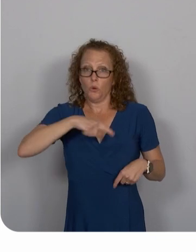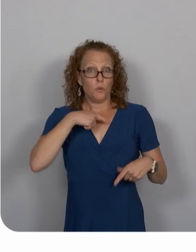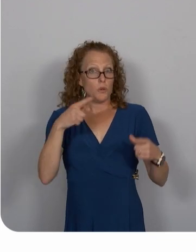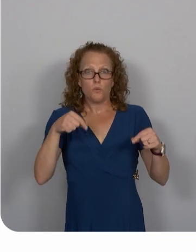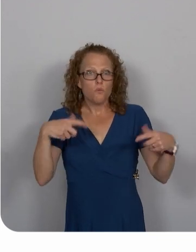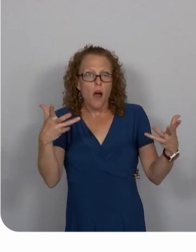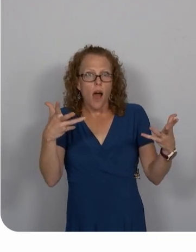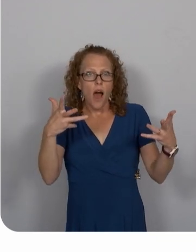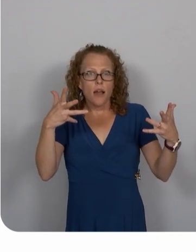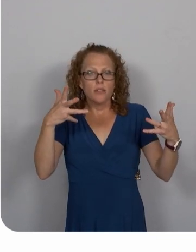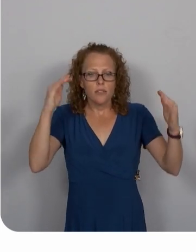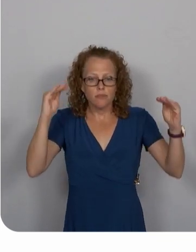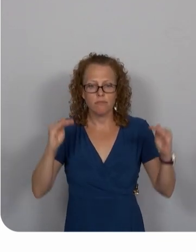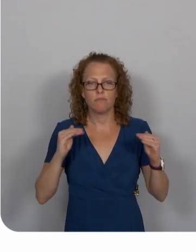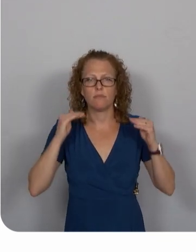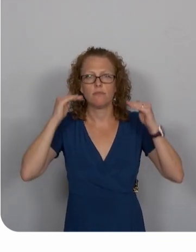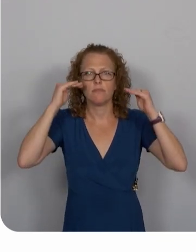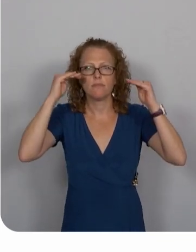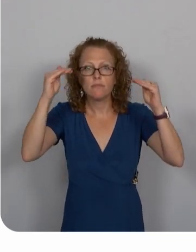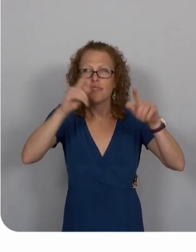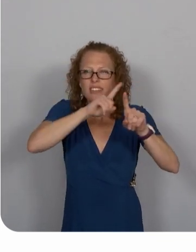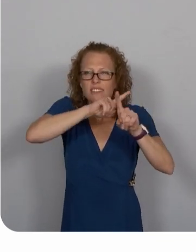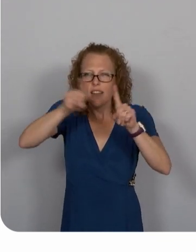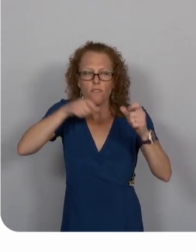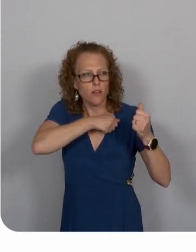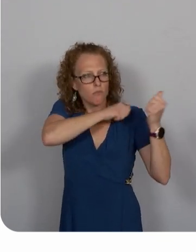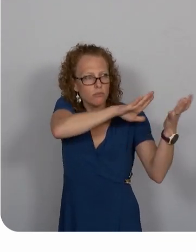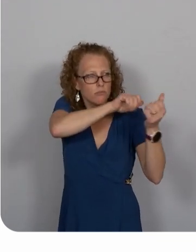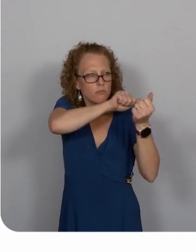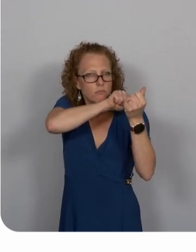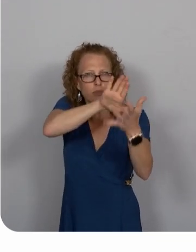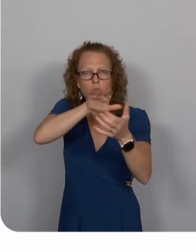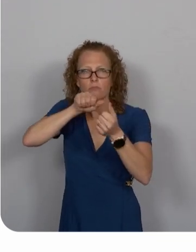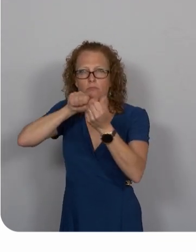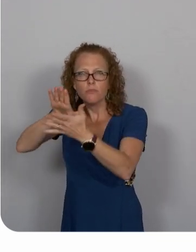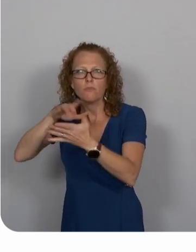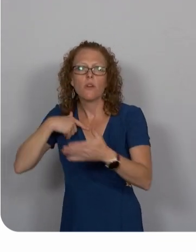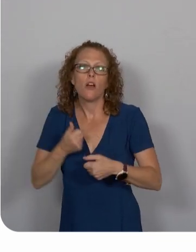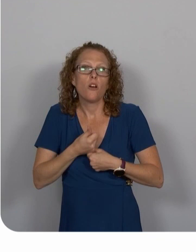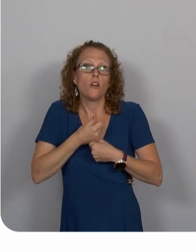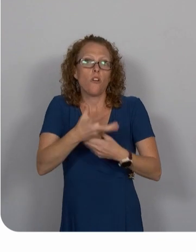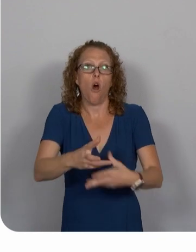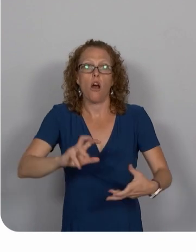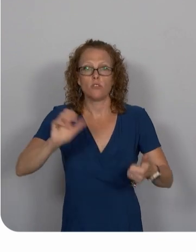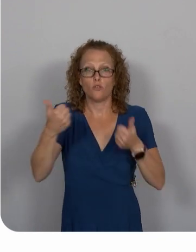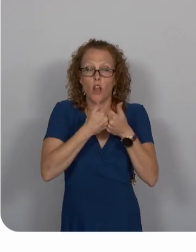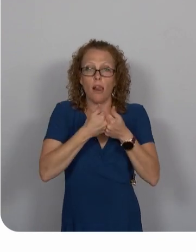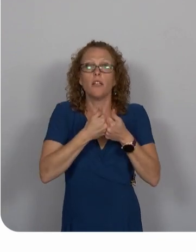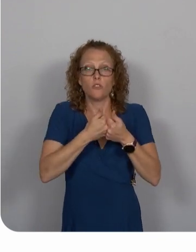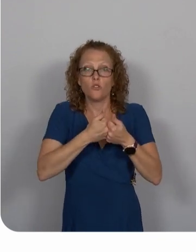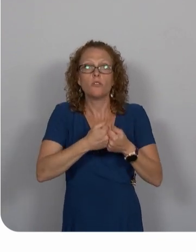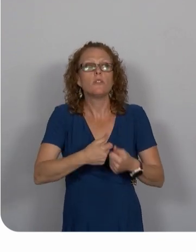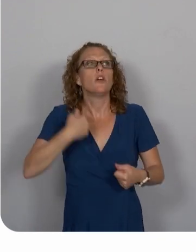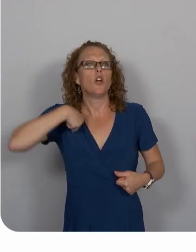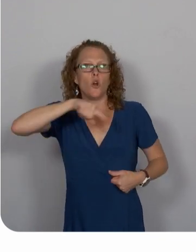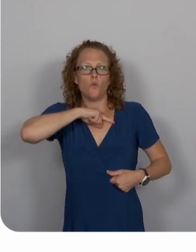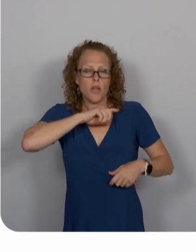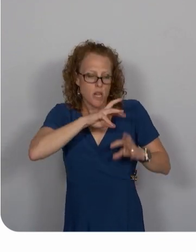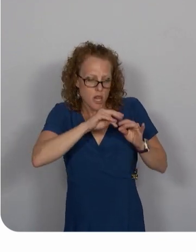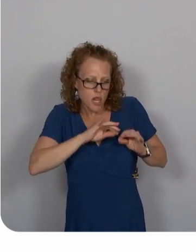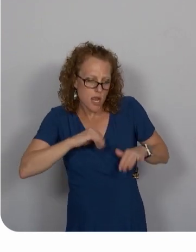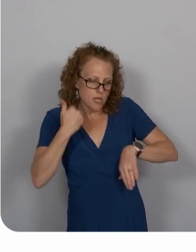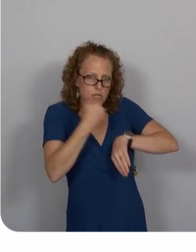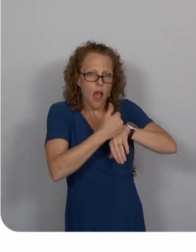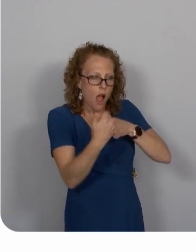to mitigate those challenges by building responsibly and prioritizing safety from the very start. This